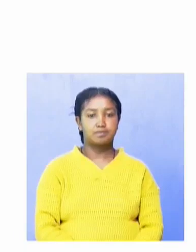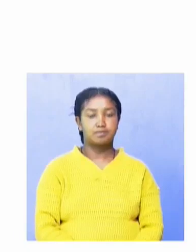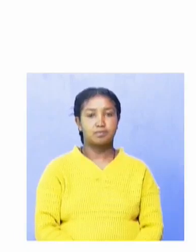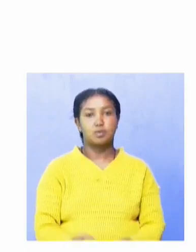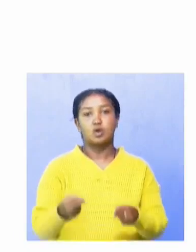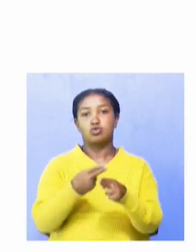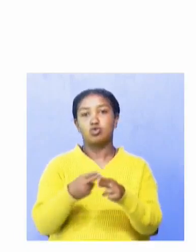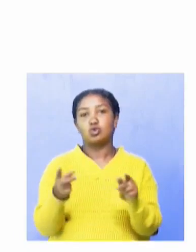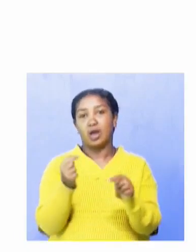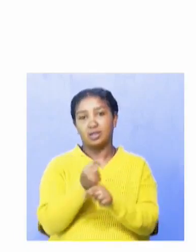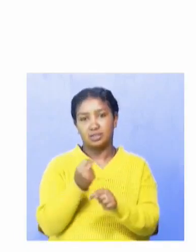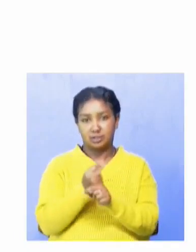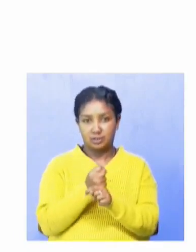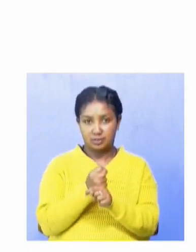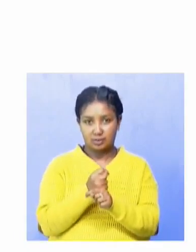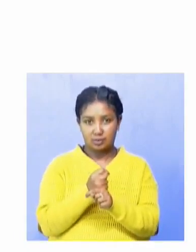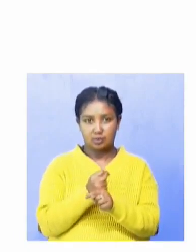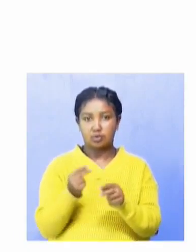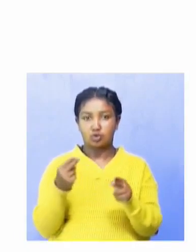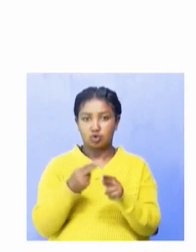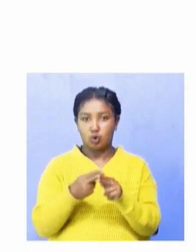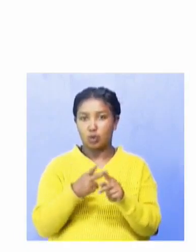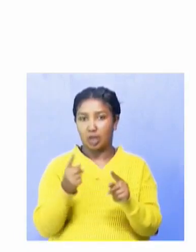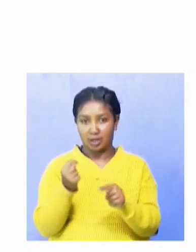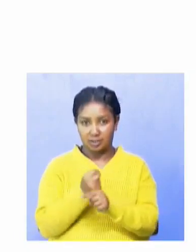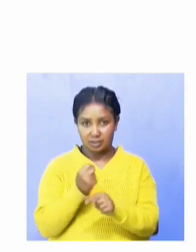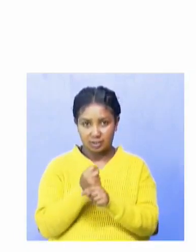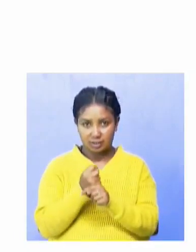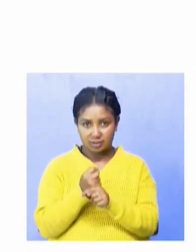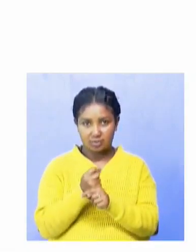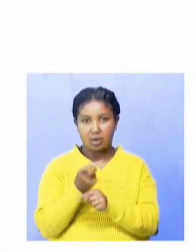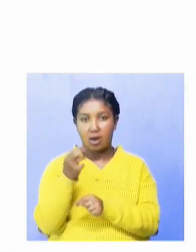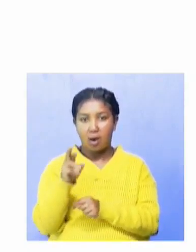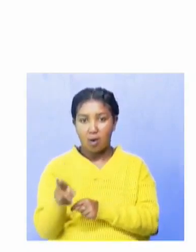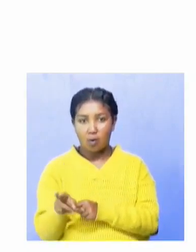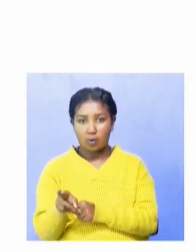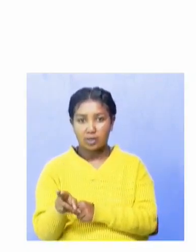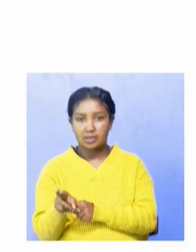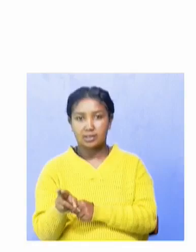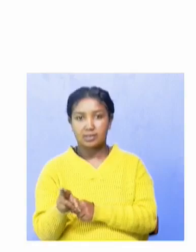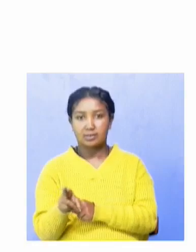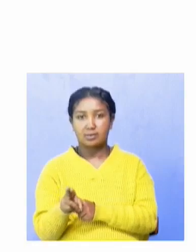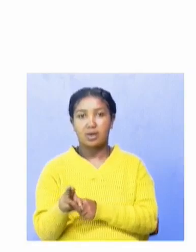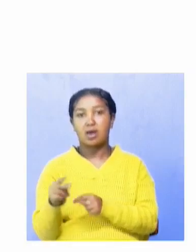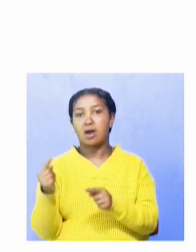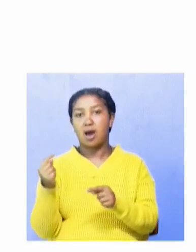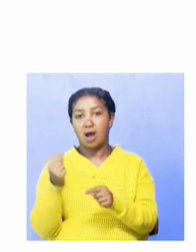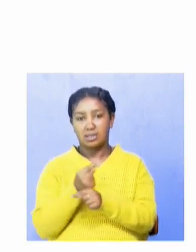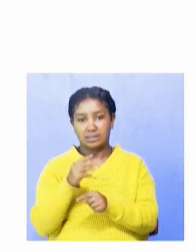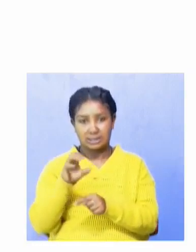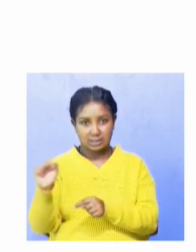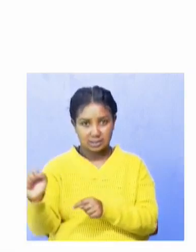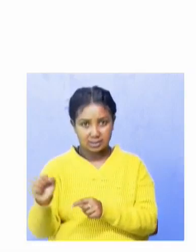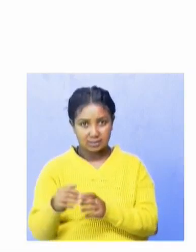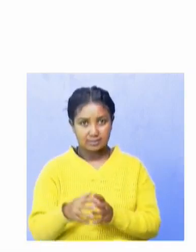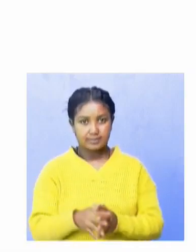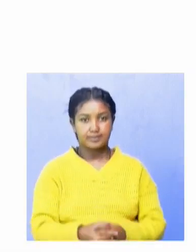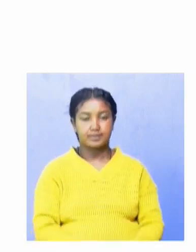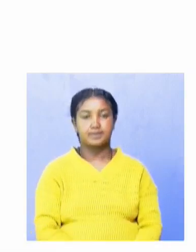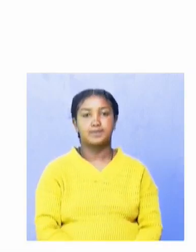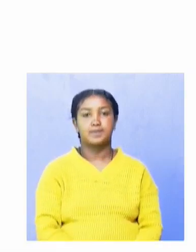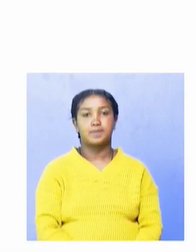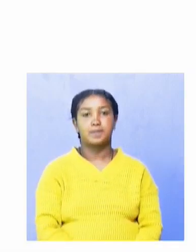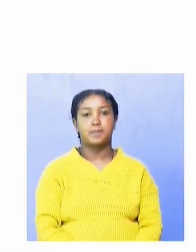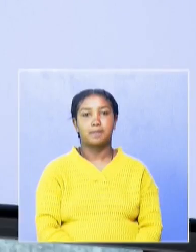short actions. Short action or actions.